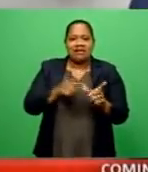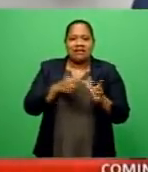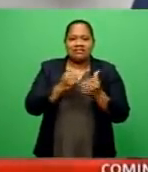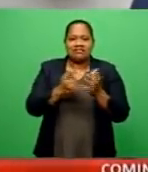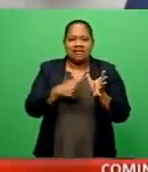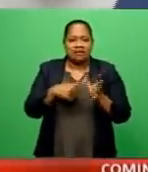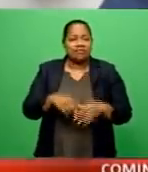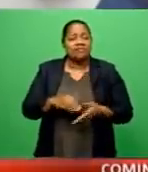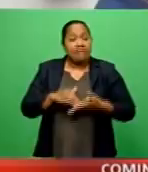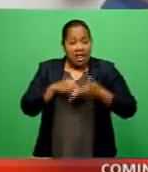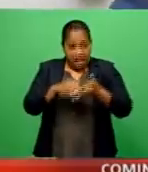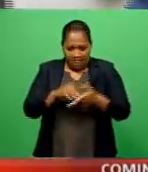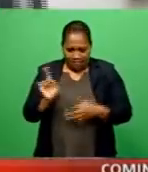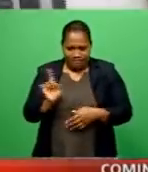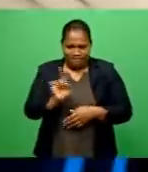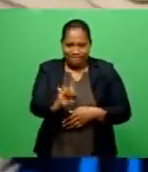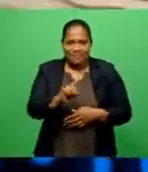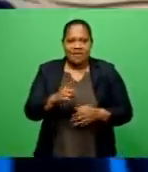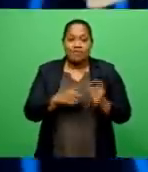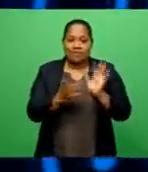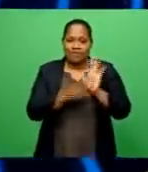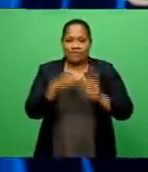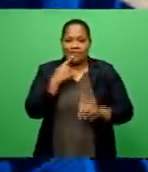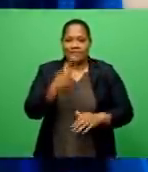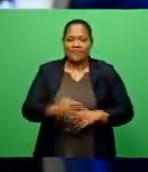coming, says Prime Minister.